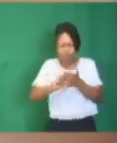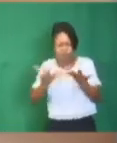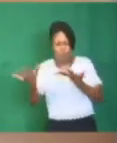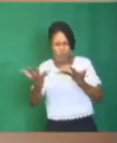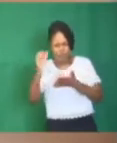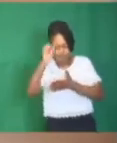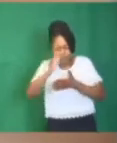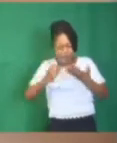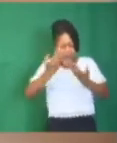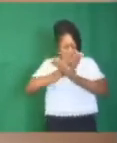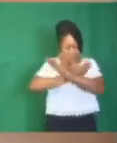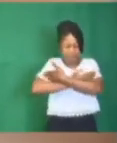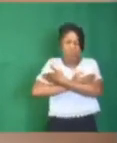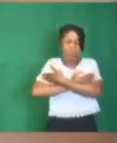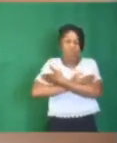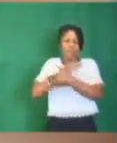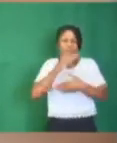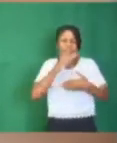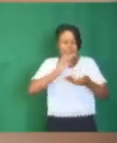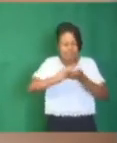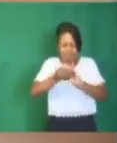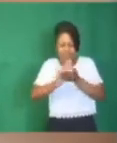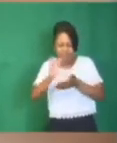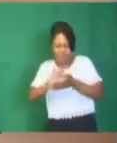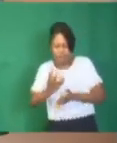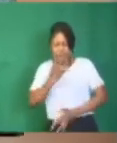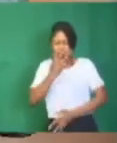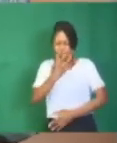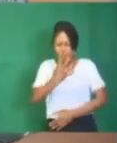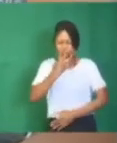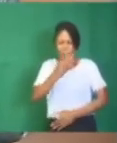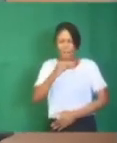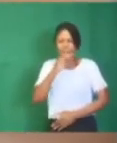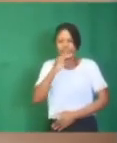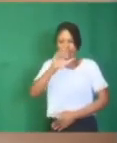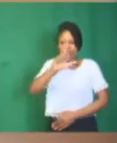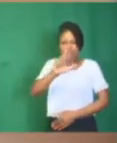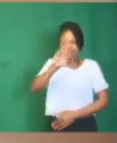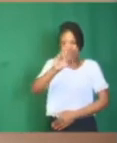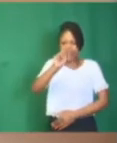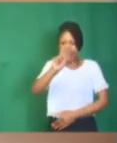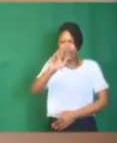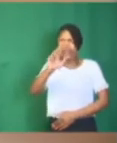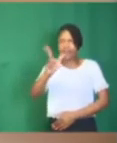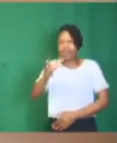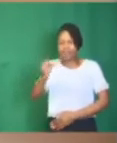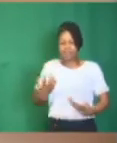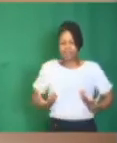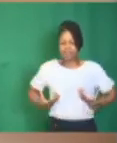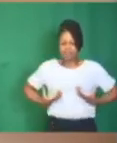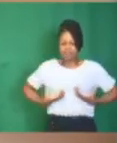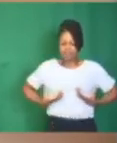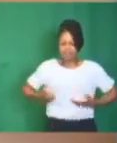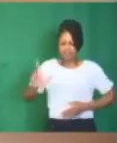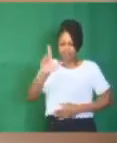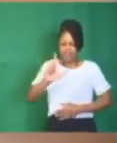during the process of respiration, and then you take it out through the lungs when you exhale. And then